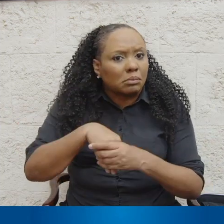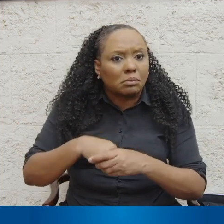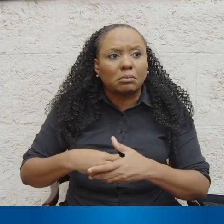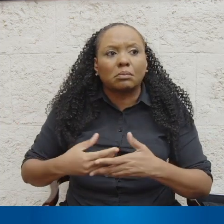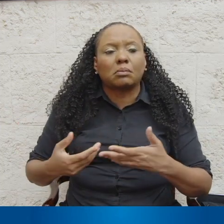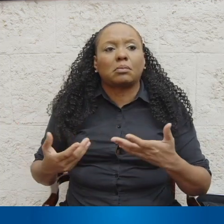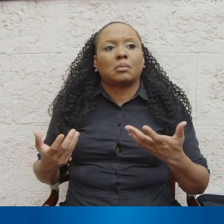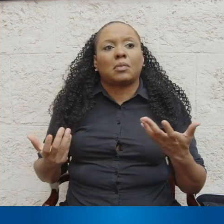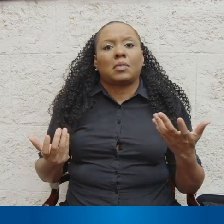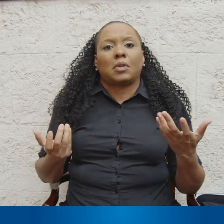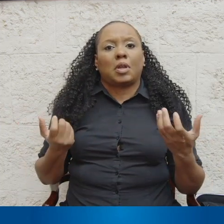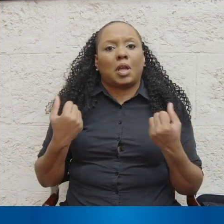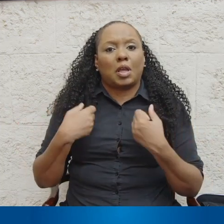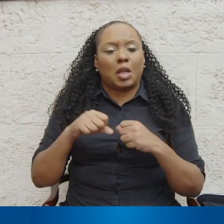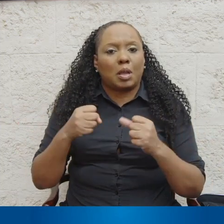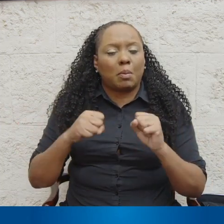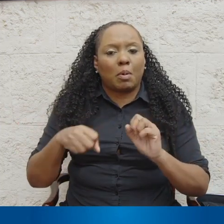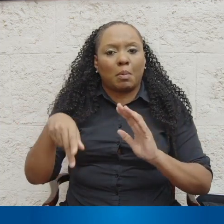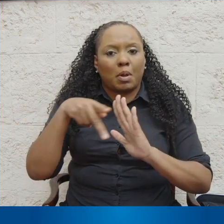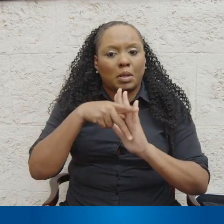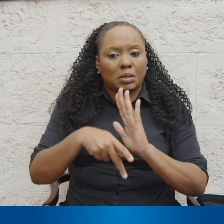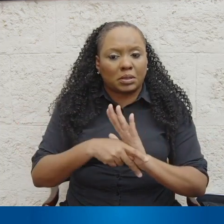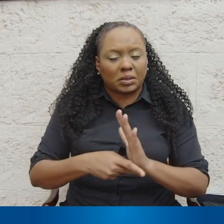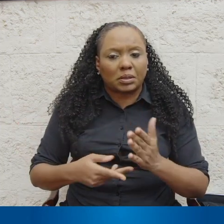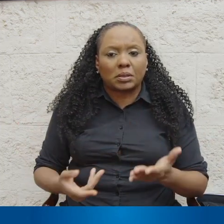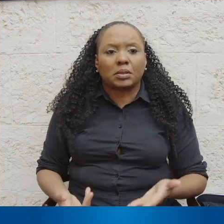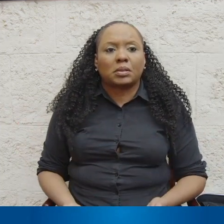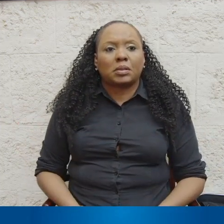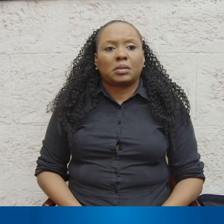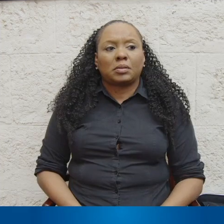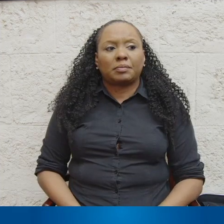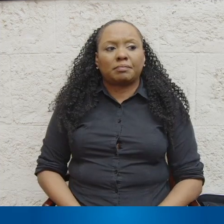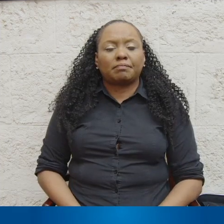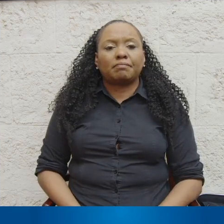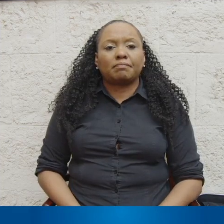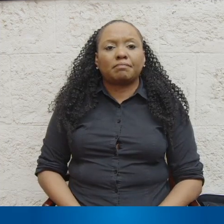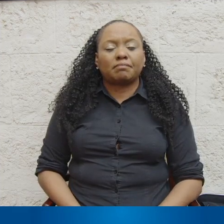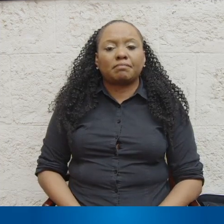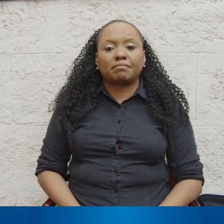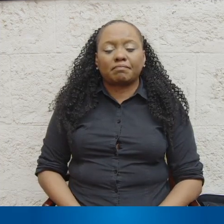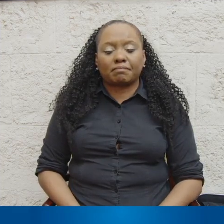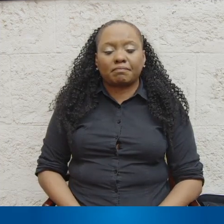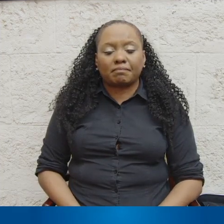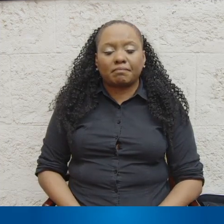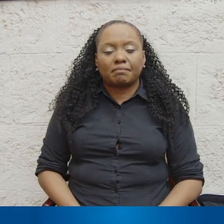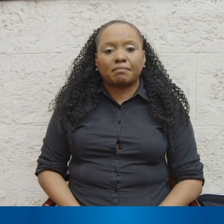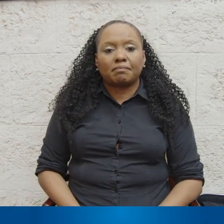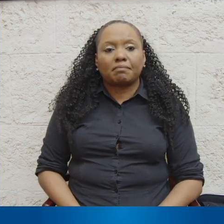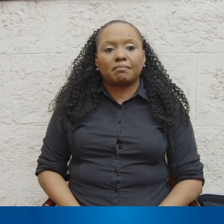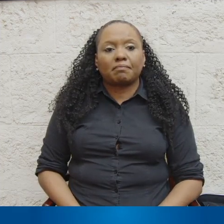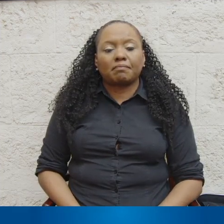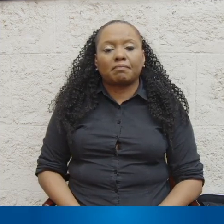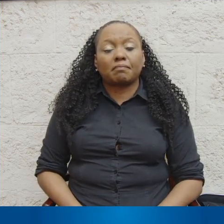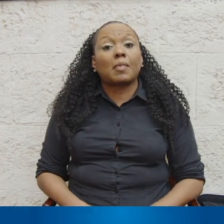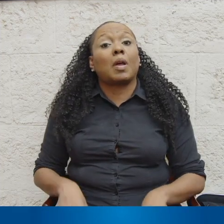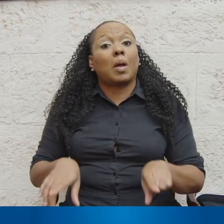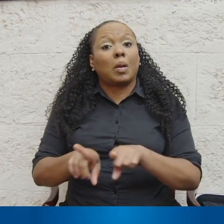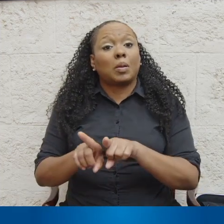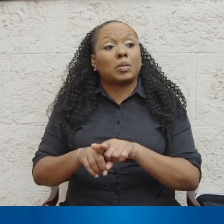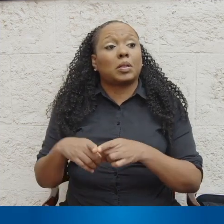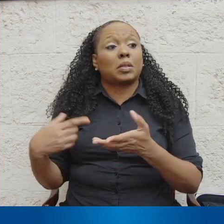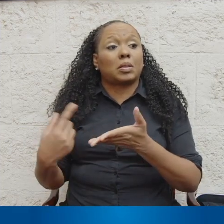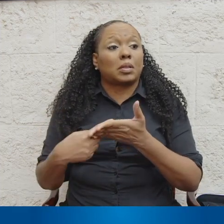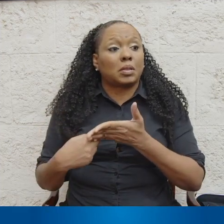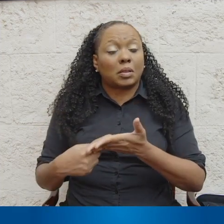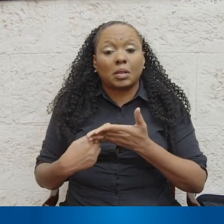involved in the sports policy. Infrastructural development. Now, most of us would have been aware that we have